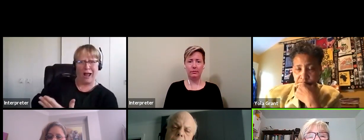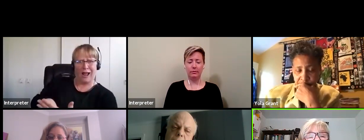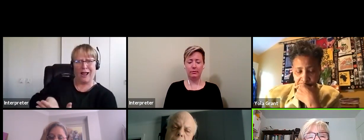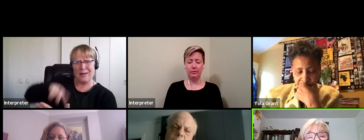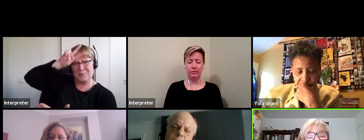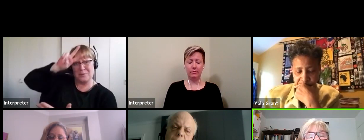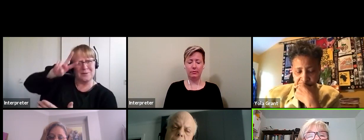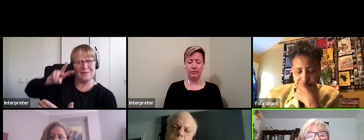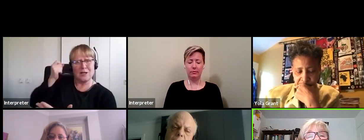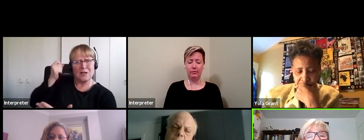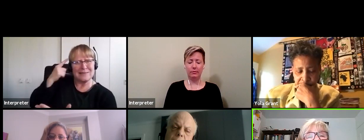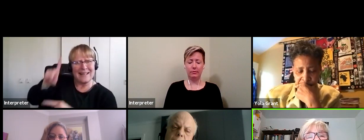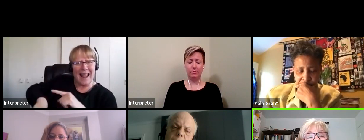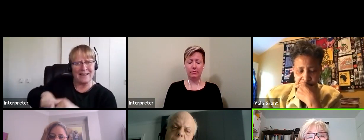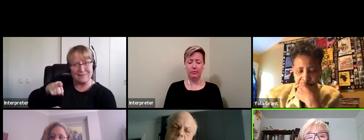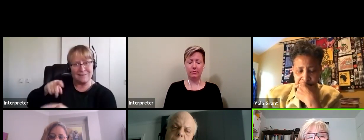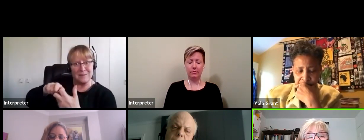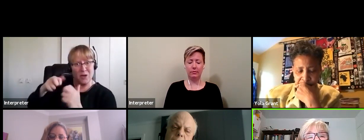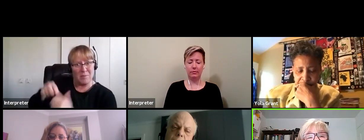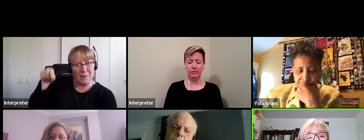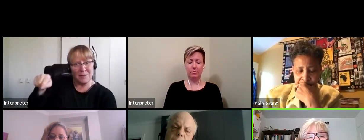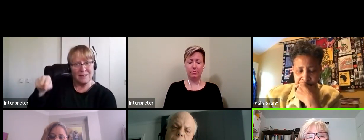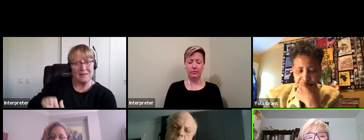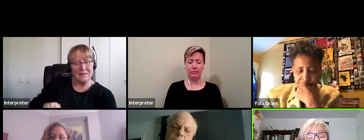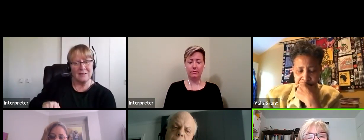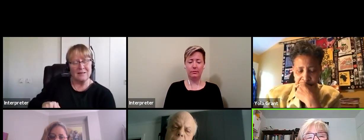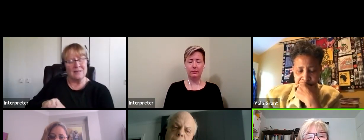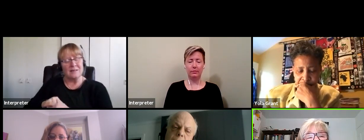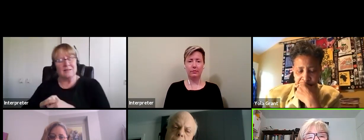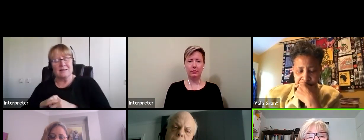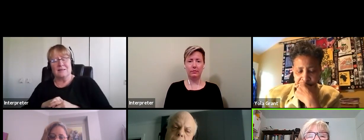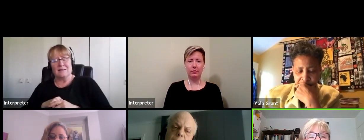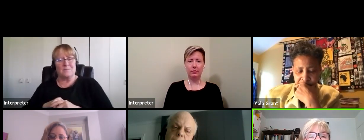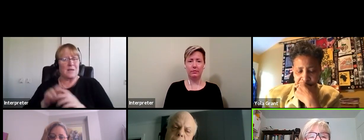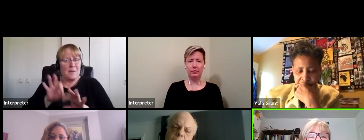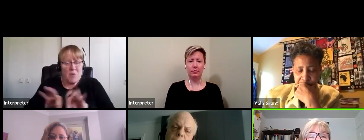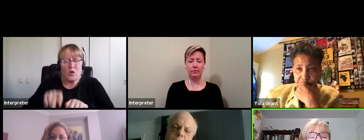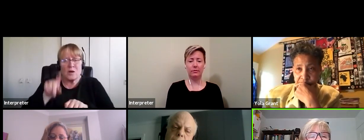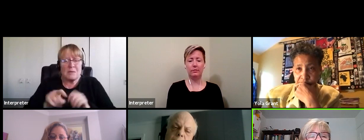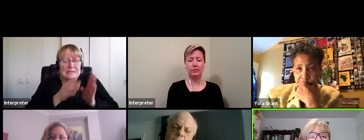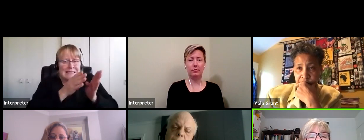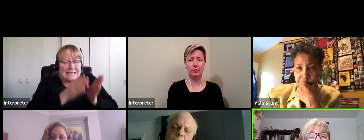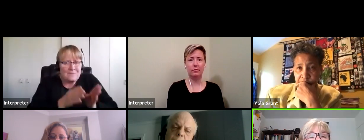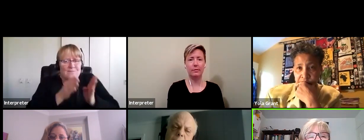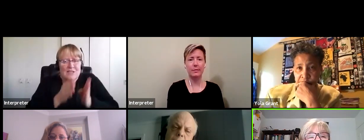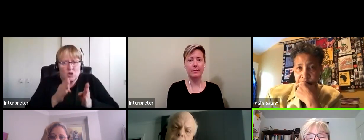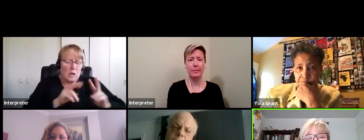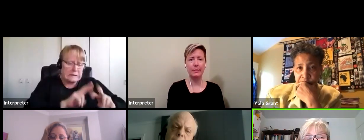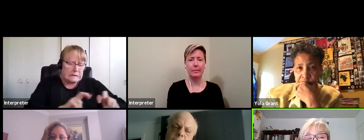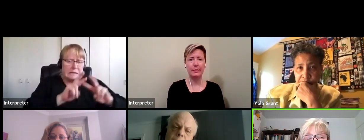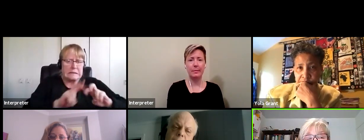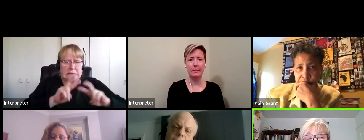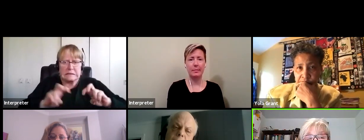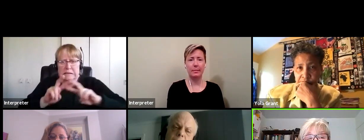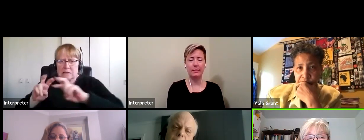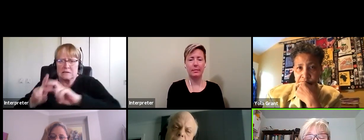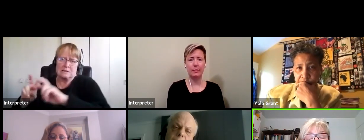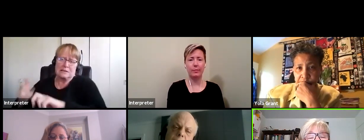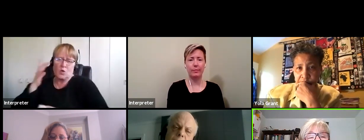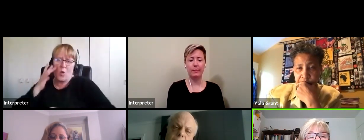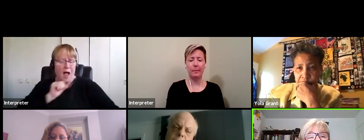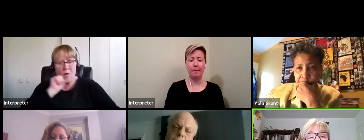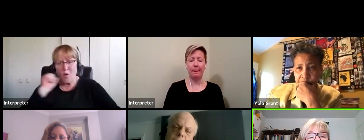quite problematic. But it really has to be an understanding that it has to be on a case-by-case basis because each individual is